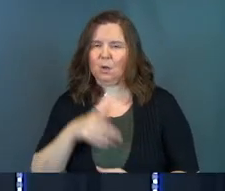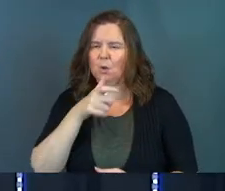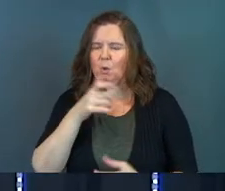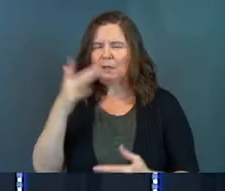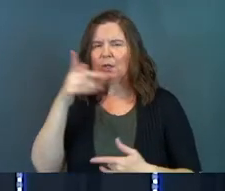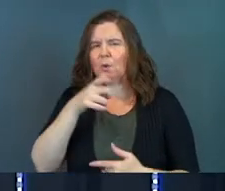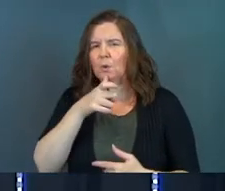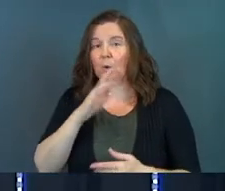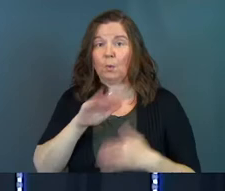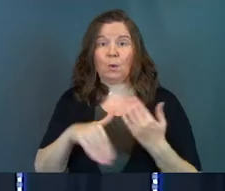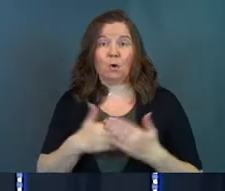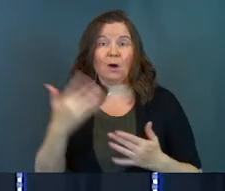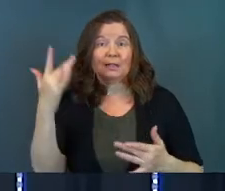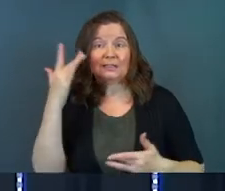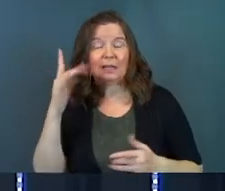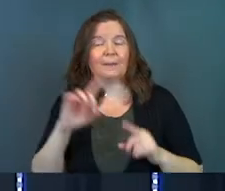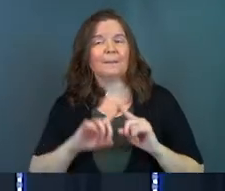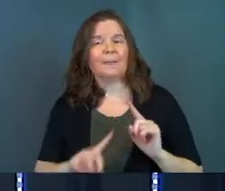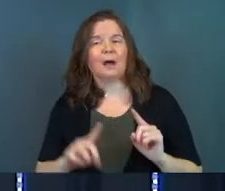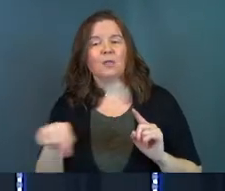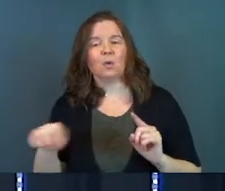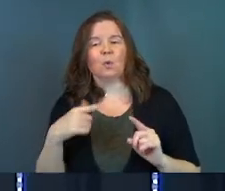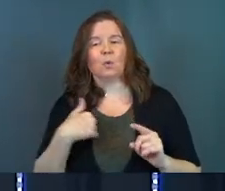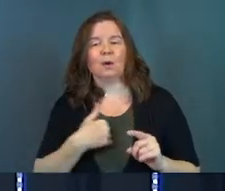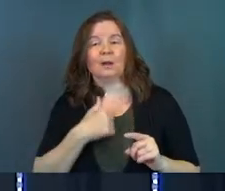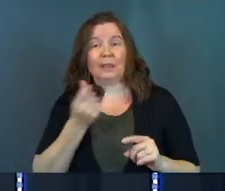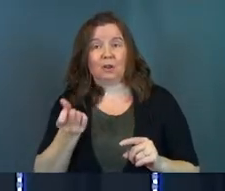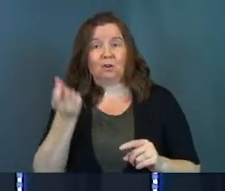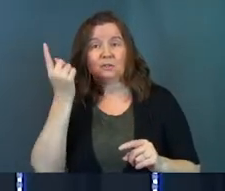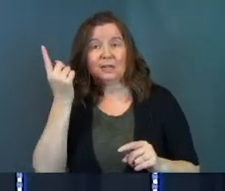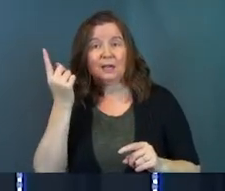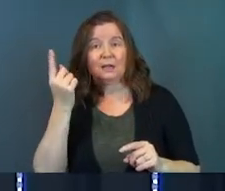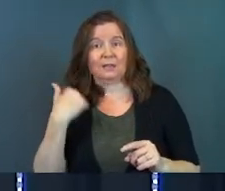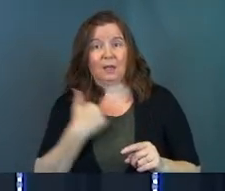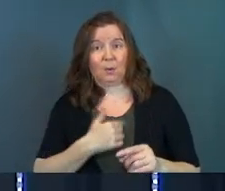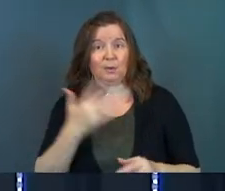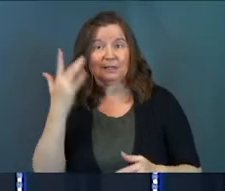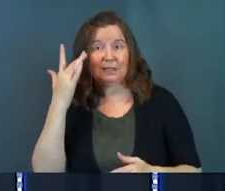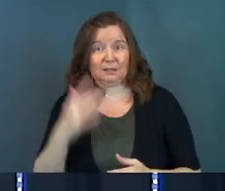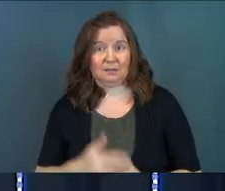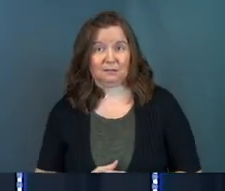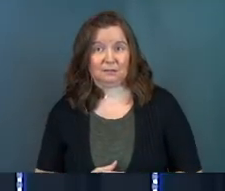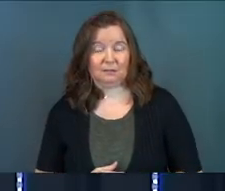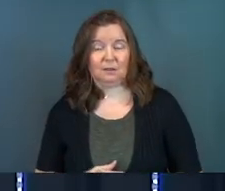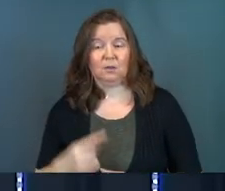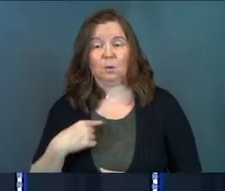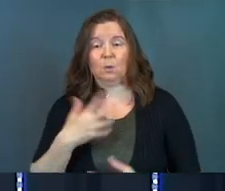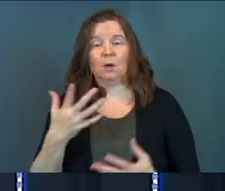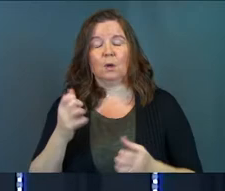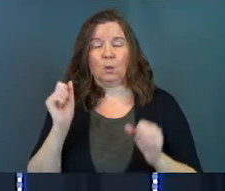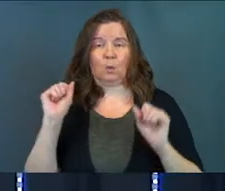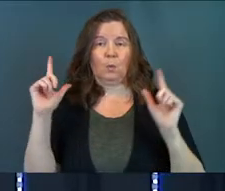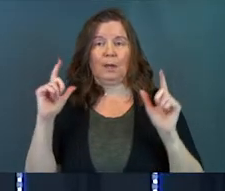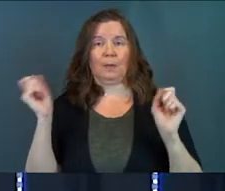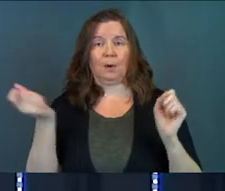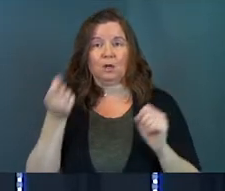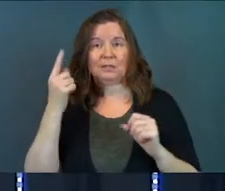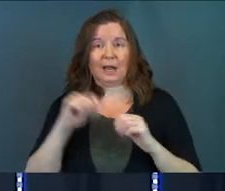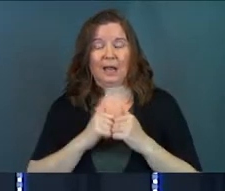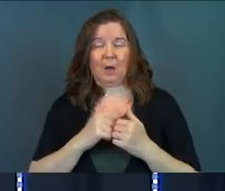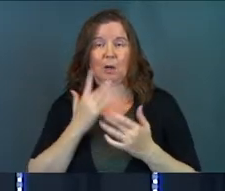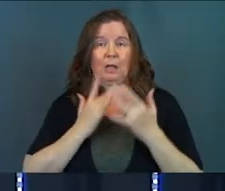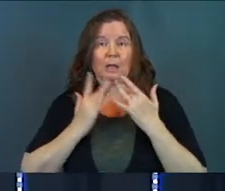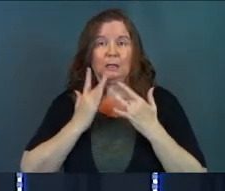who are the sick? Well, we're all sick, but those of us that understand that we're sick, those of us that wake up understanding